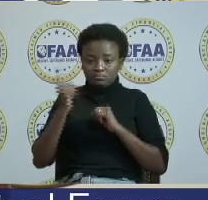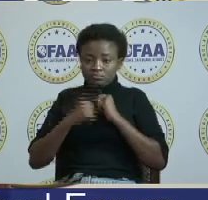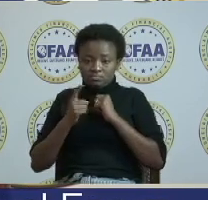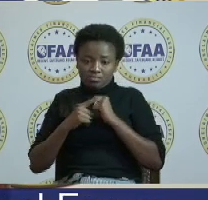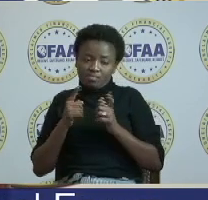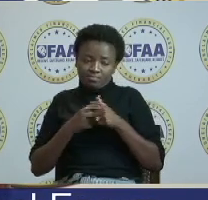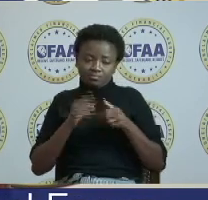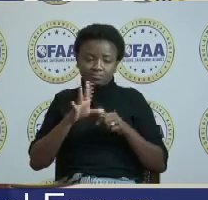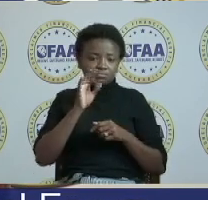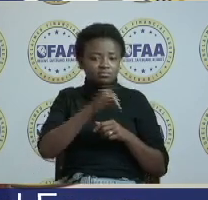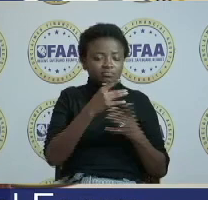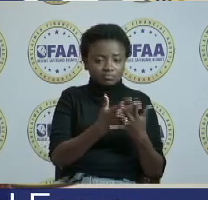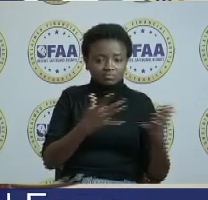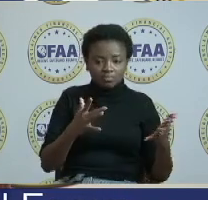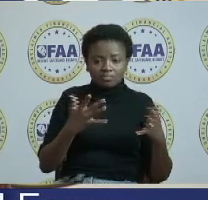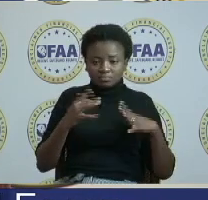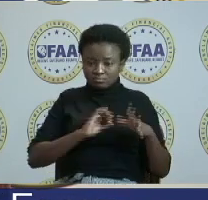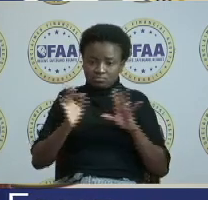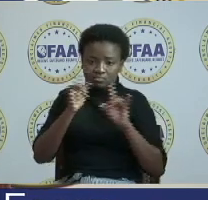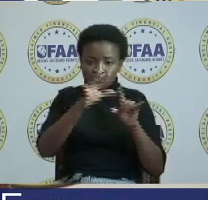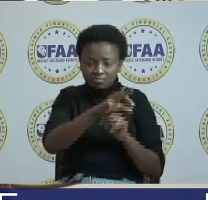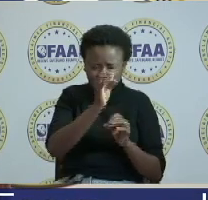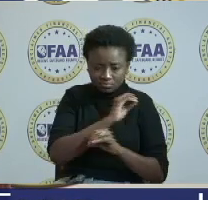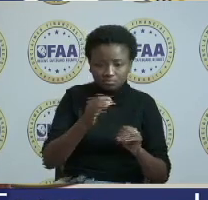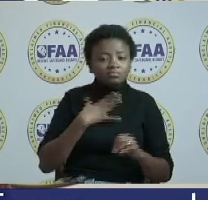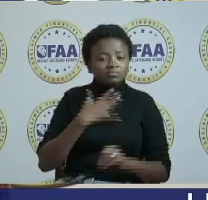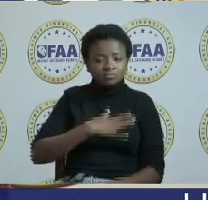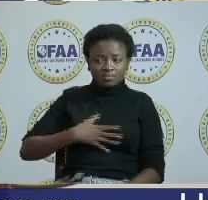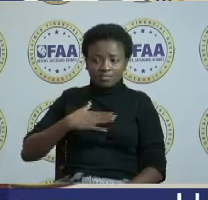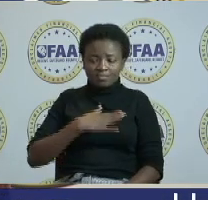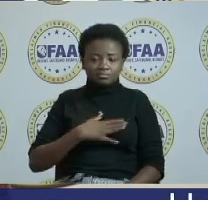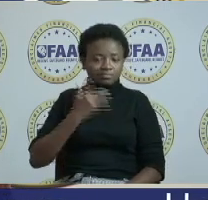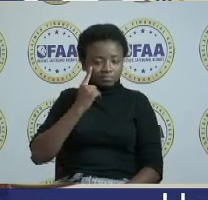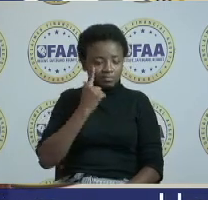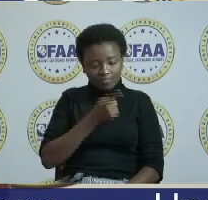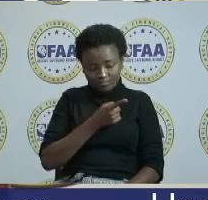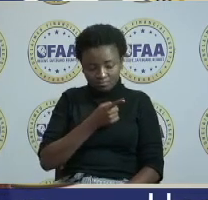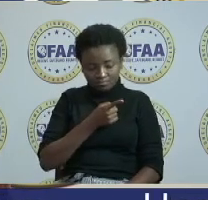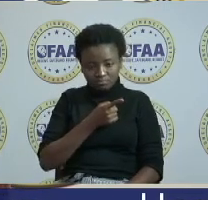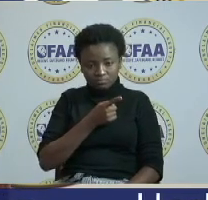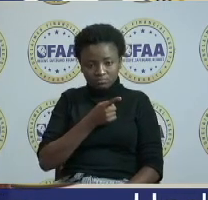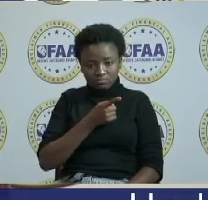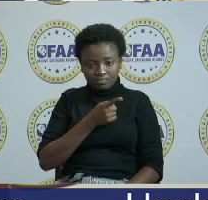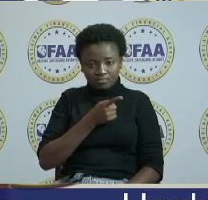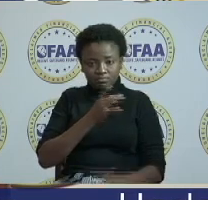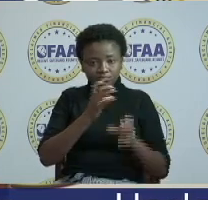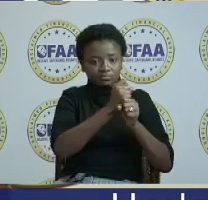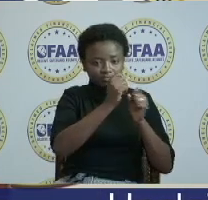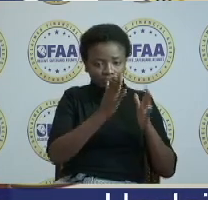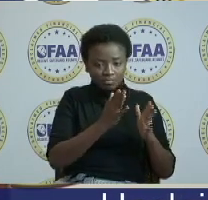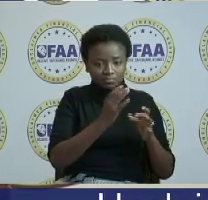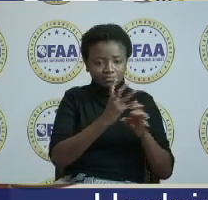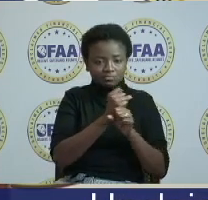really become unclaimed, we want to see the holders reaching out to these the owners or